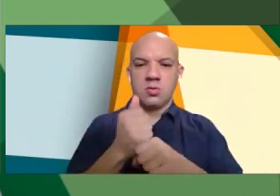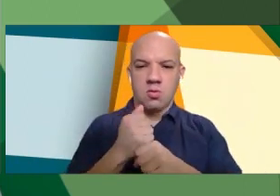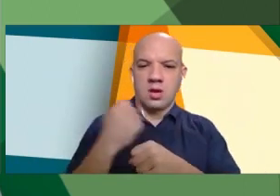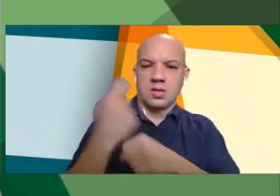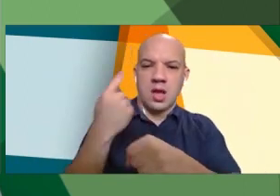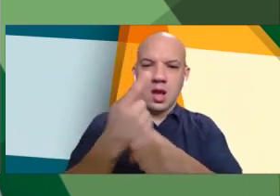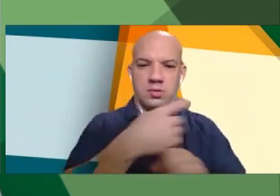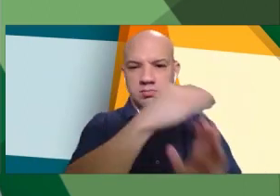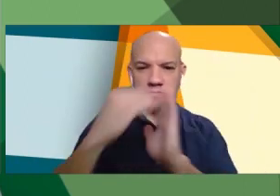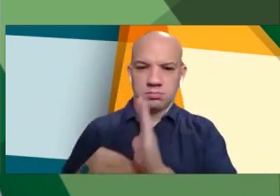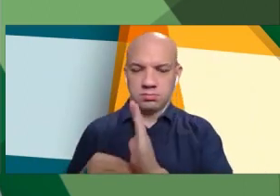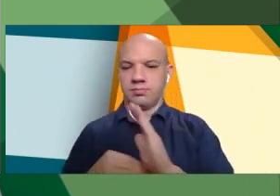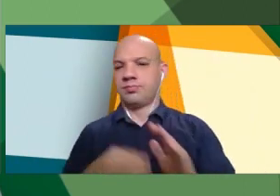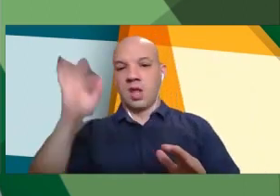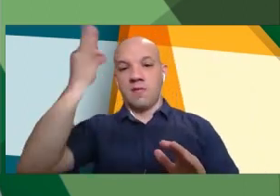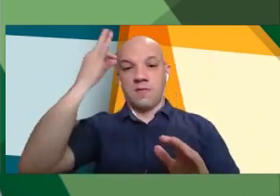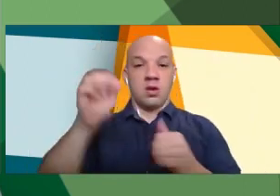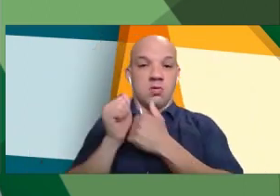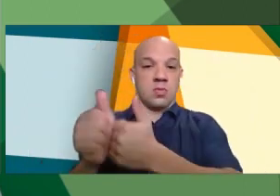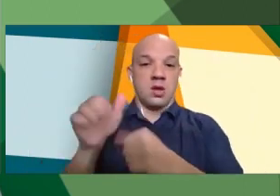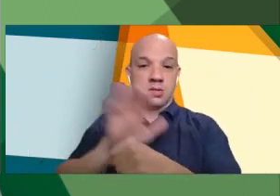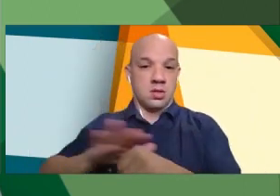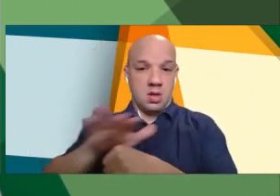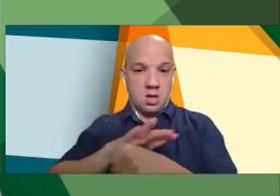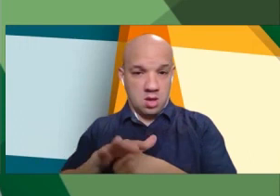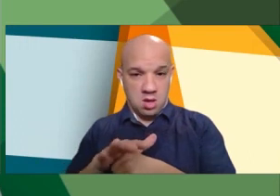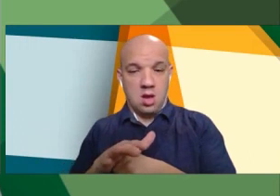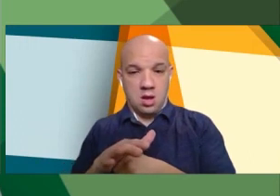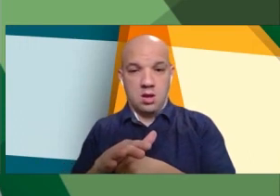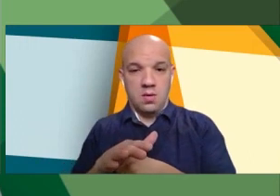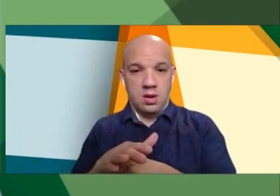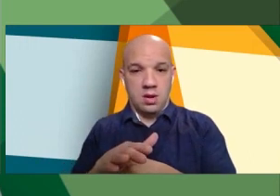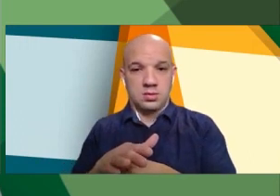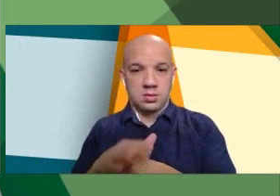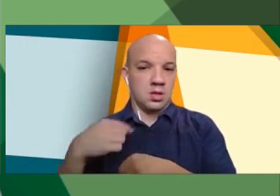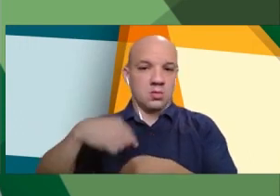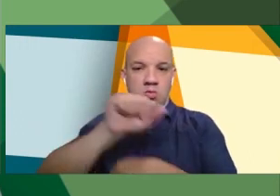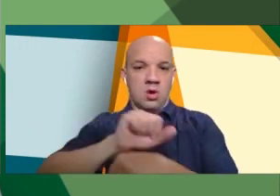federal compliance areas that we are working on.